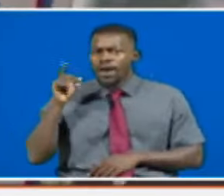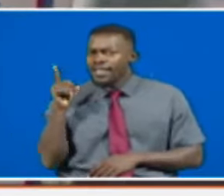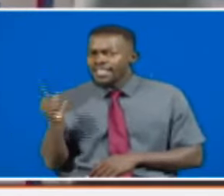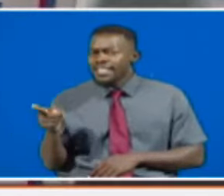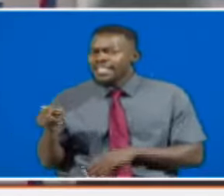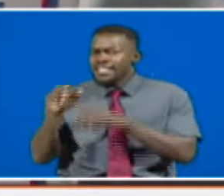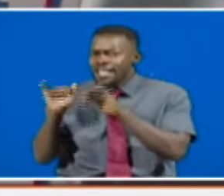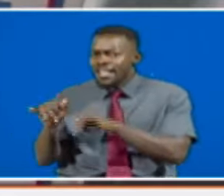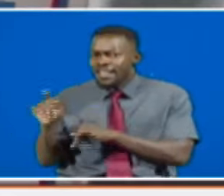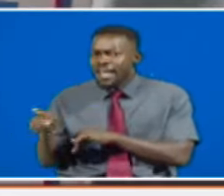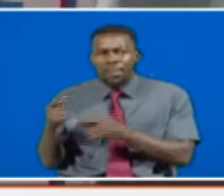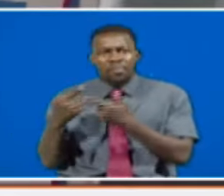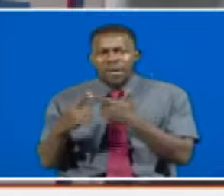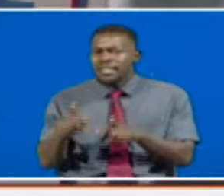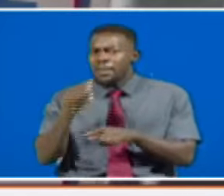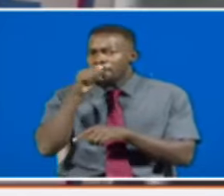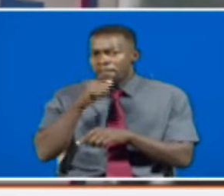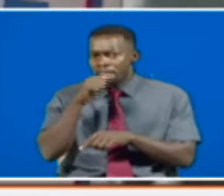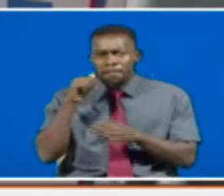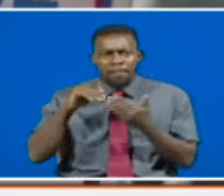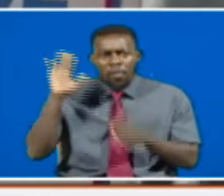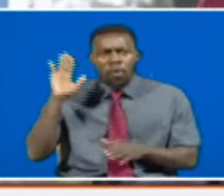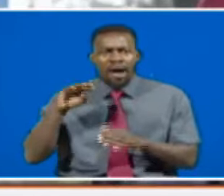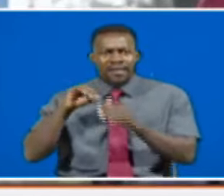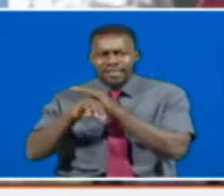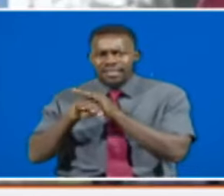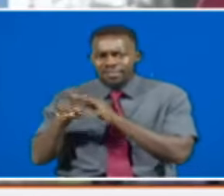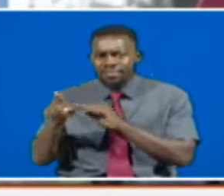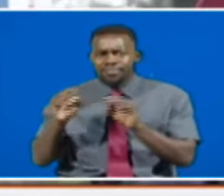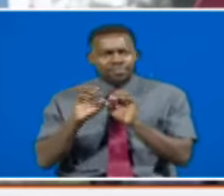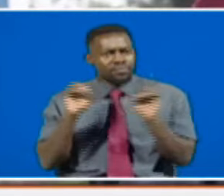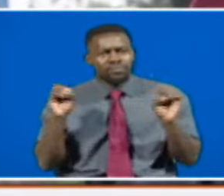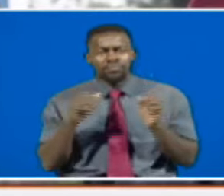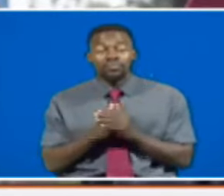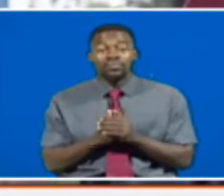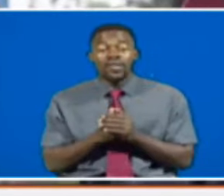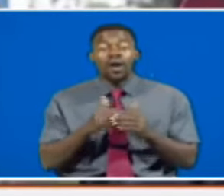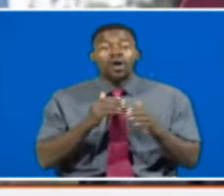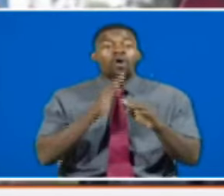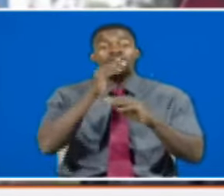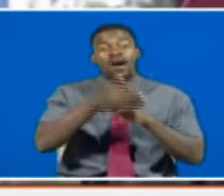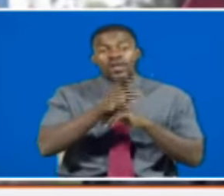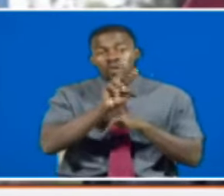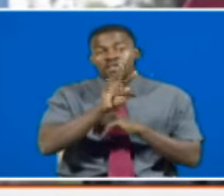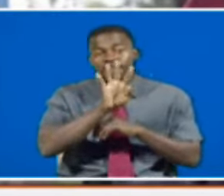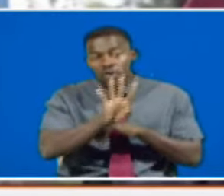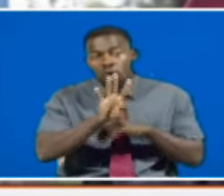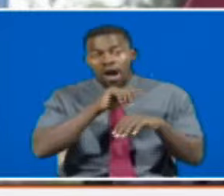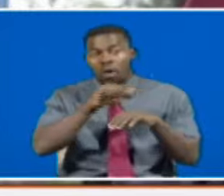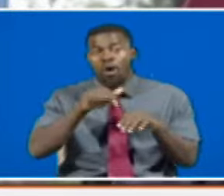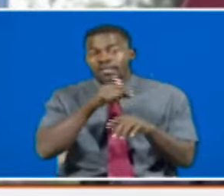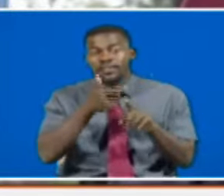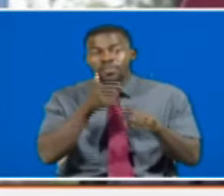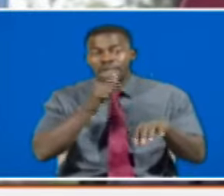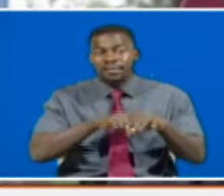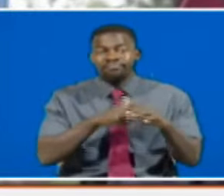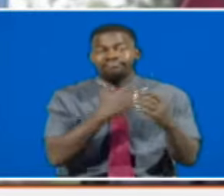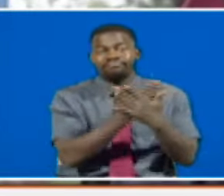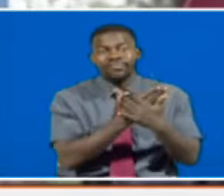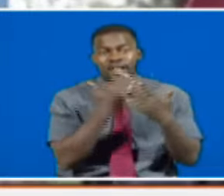remain shrouded in secrecy. It is beyond 24 hours since Echesa was